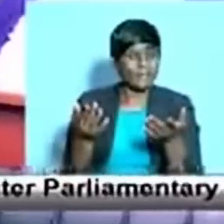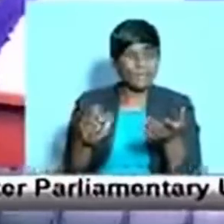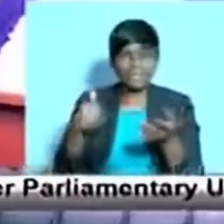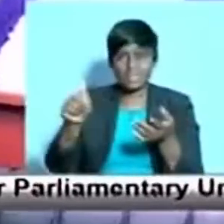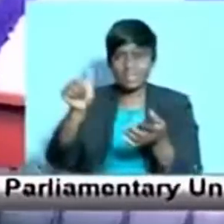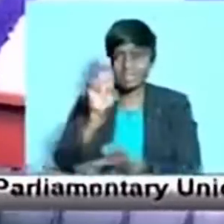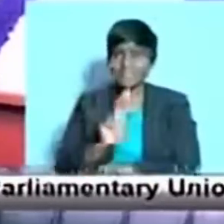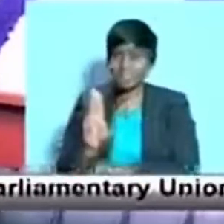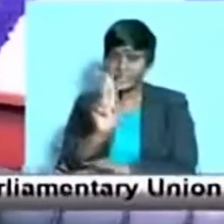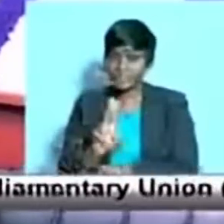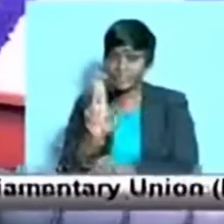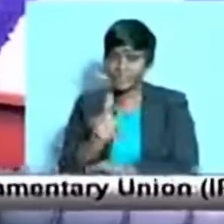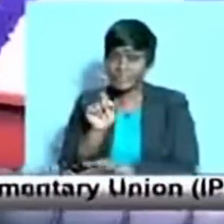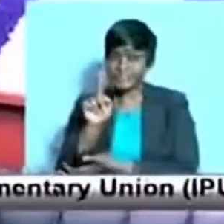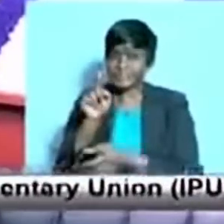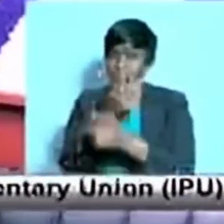use